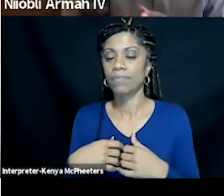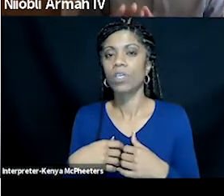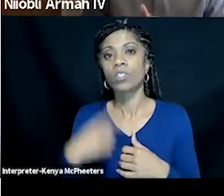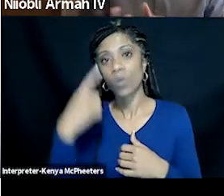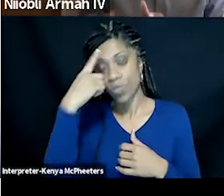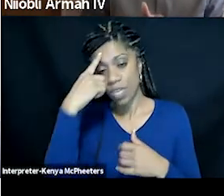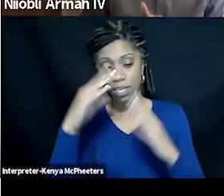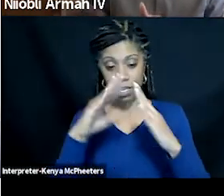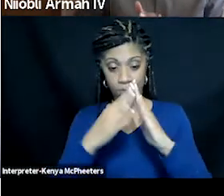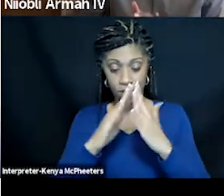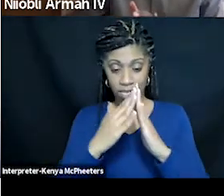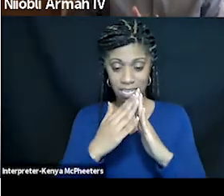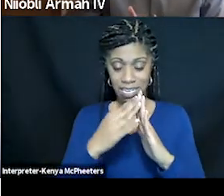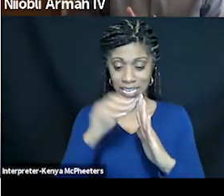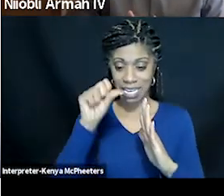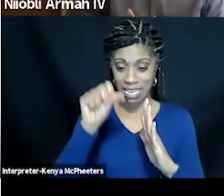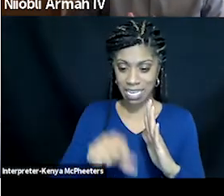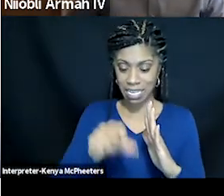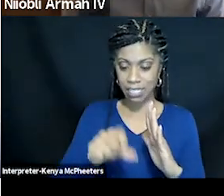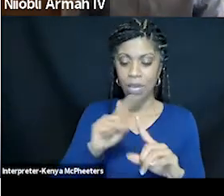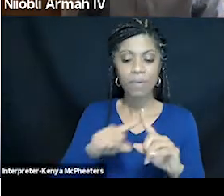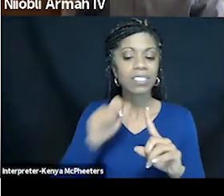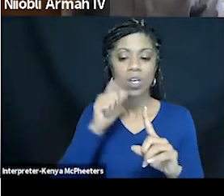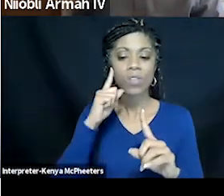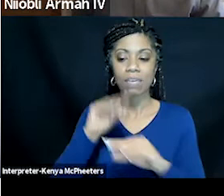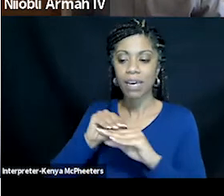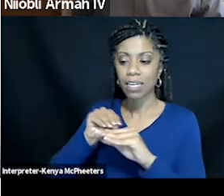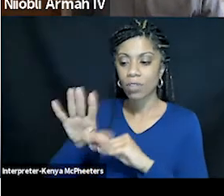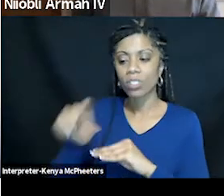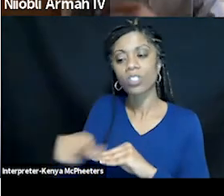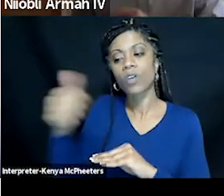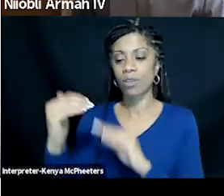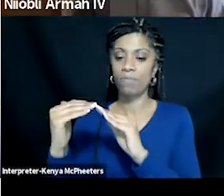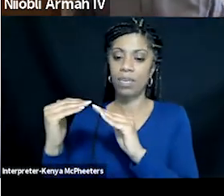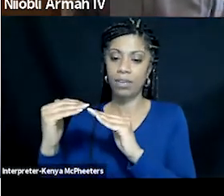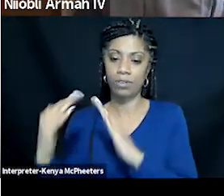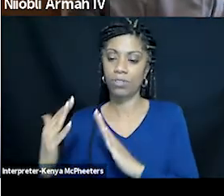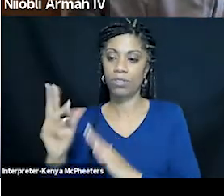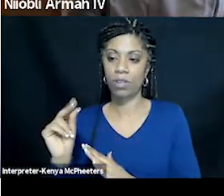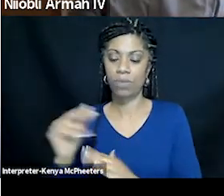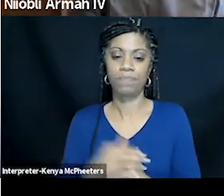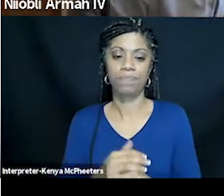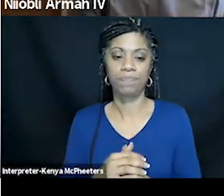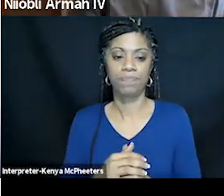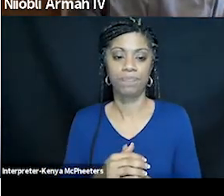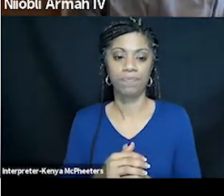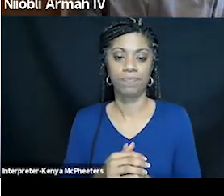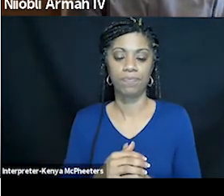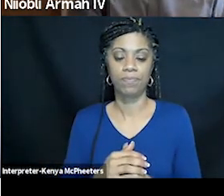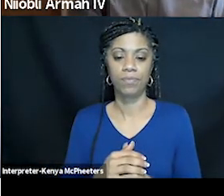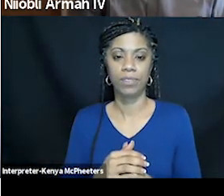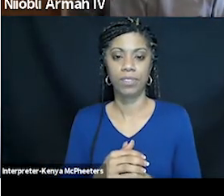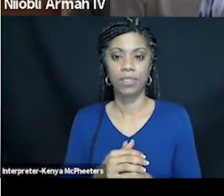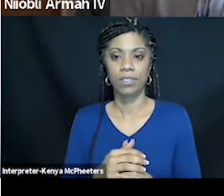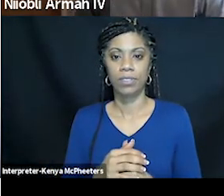the action that you influence for your other peers in this space. Let's go to the next slide.